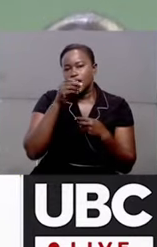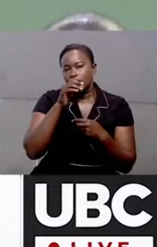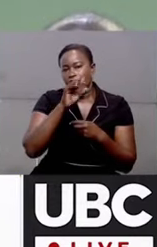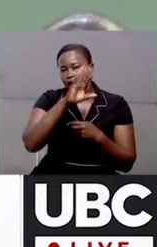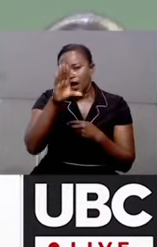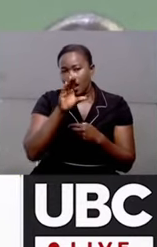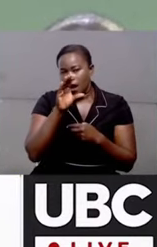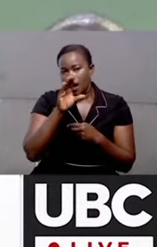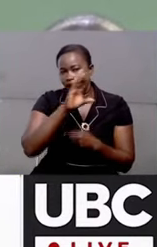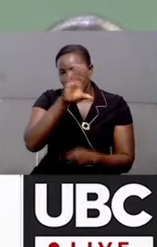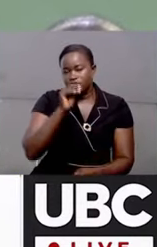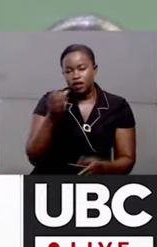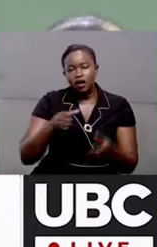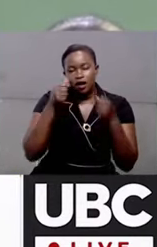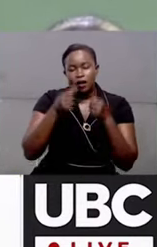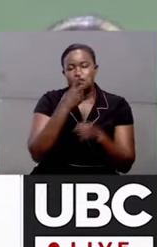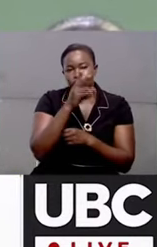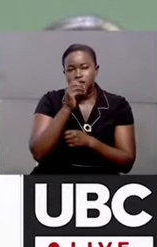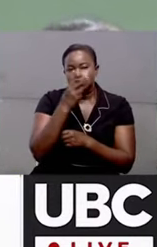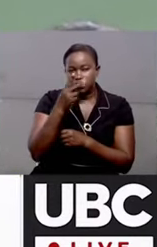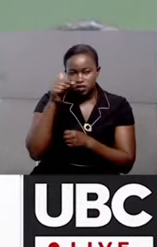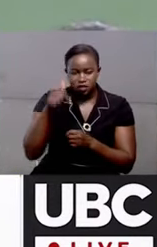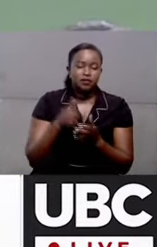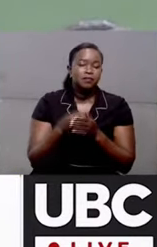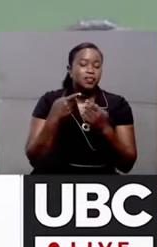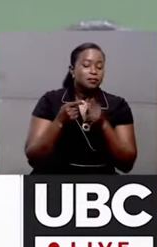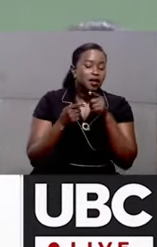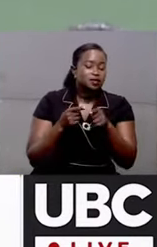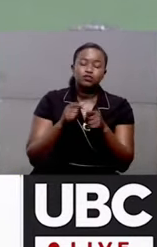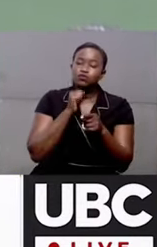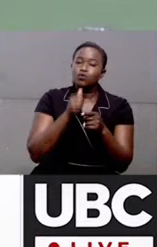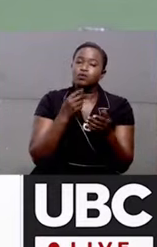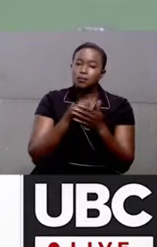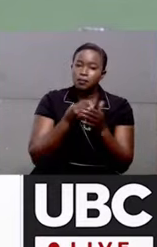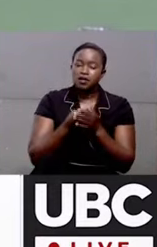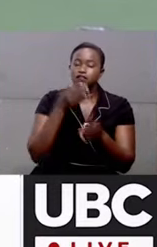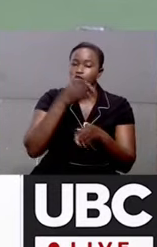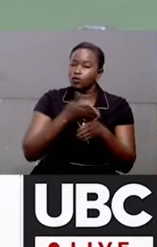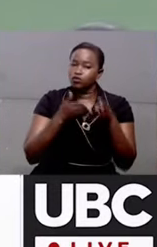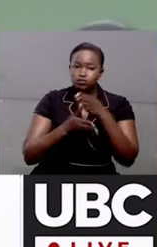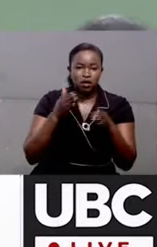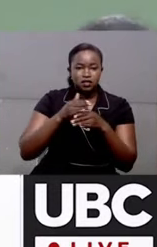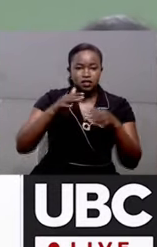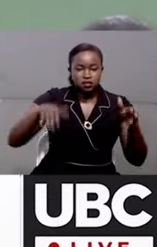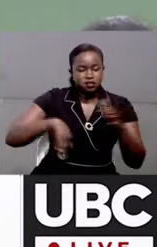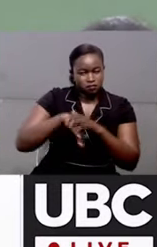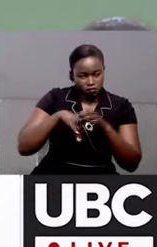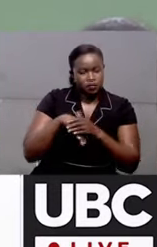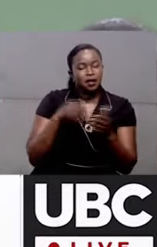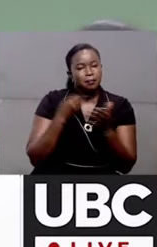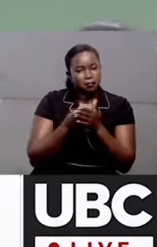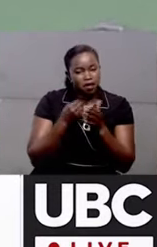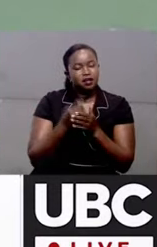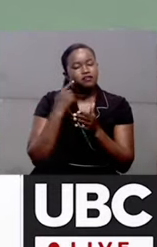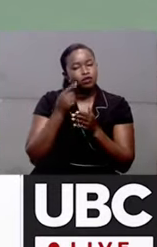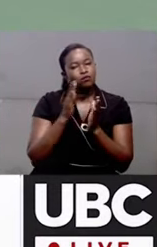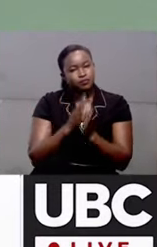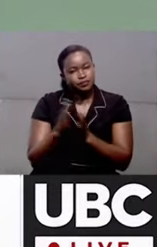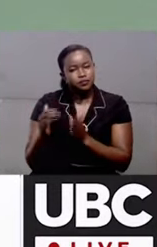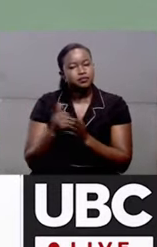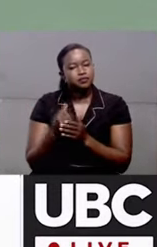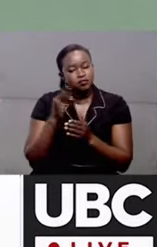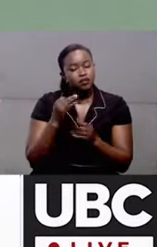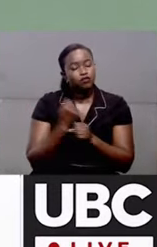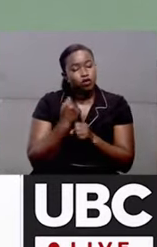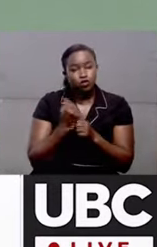late, but these are not the resources to construct the stadiums. These are resources to prepare. And if we don't do it